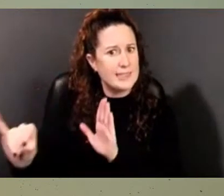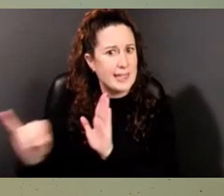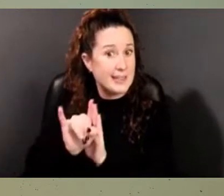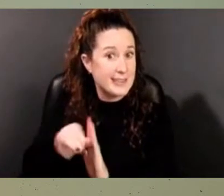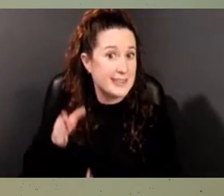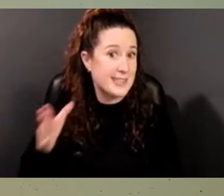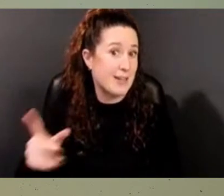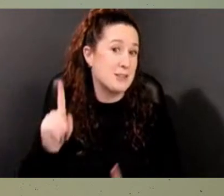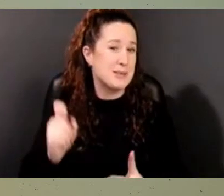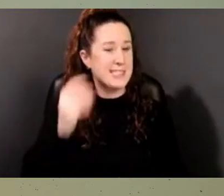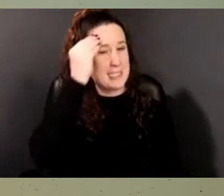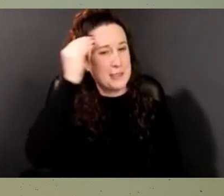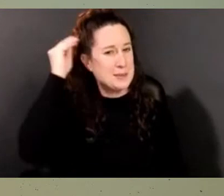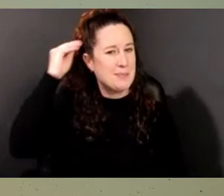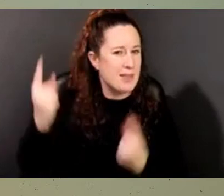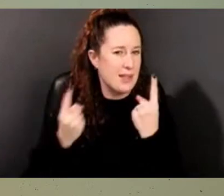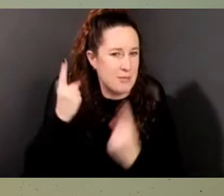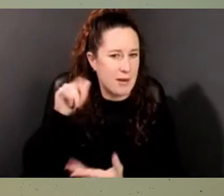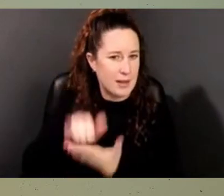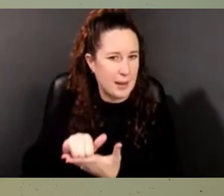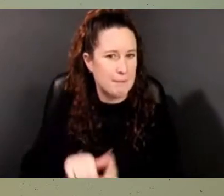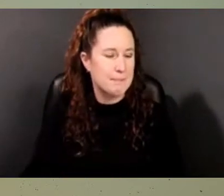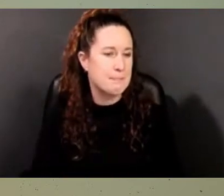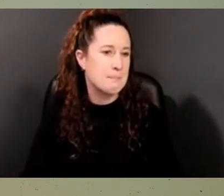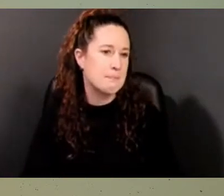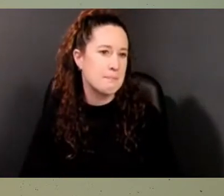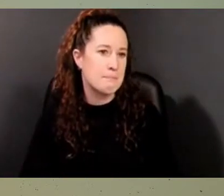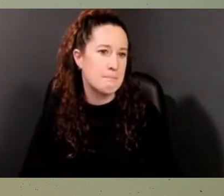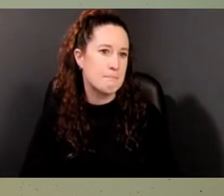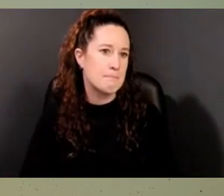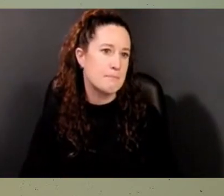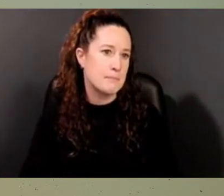think about. Next slide, please.